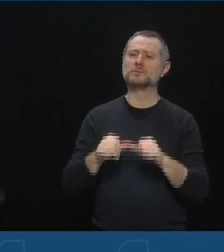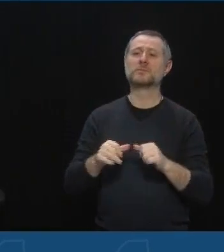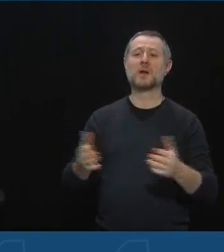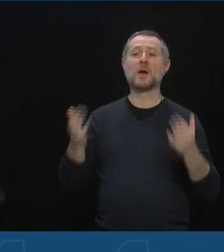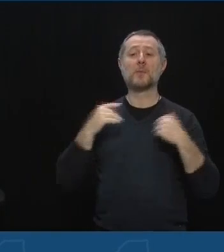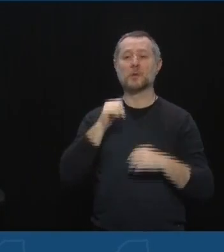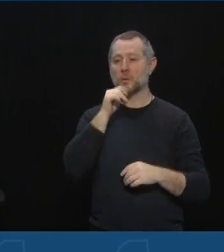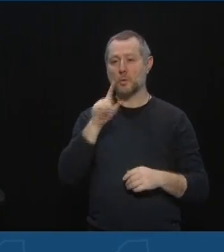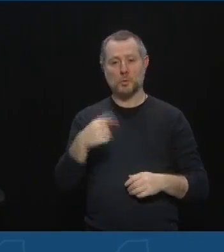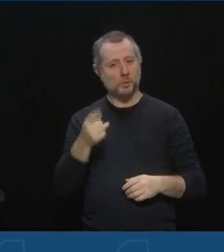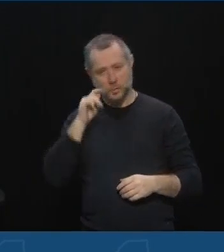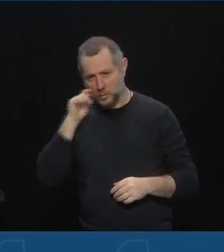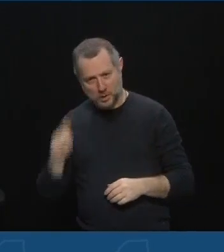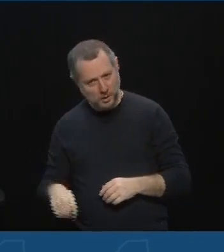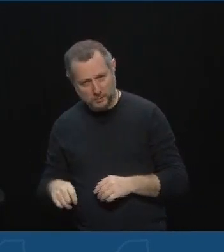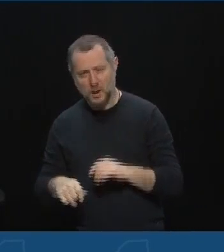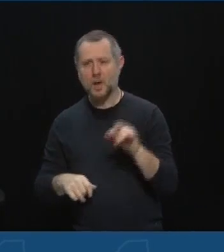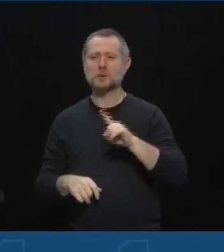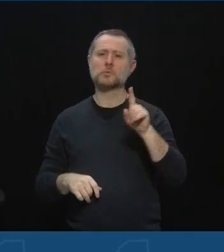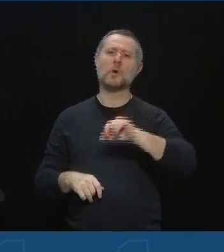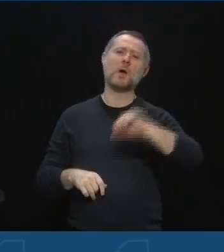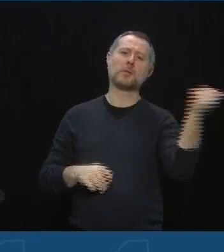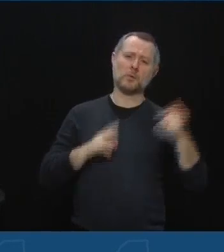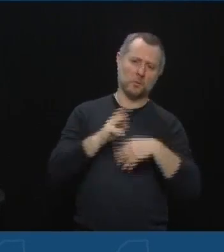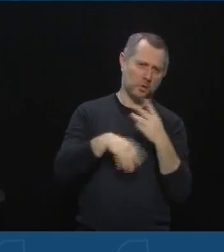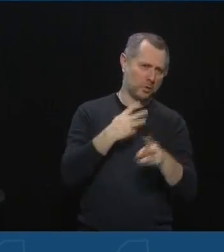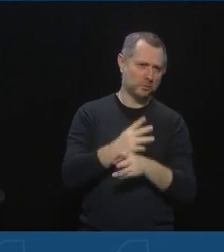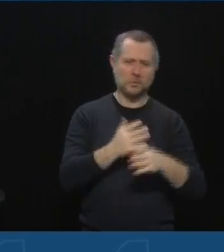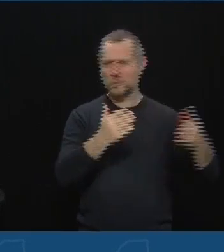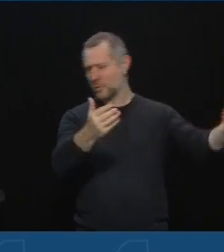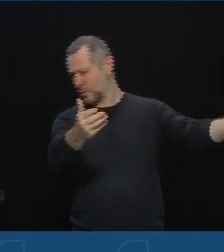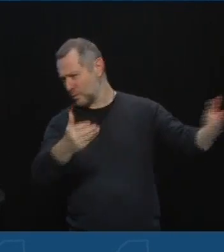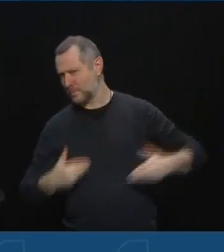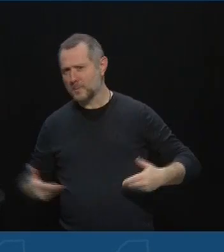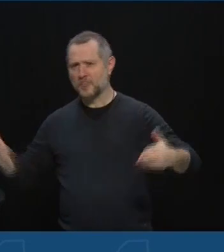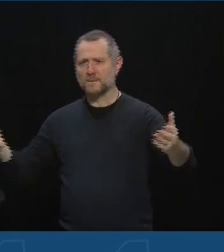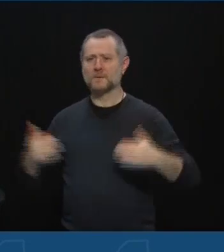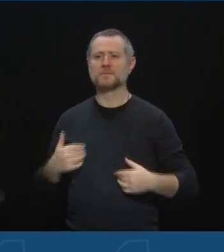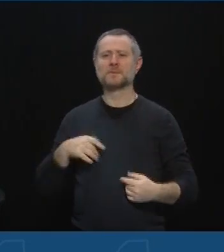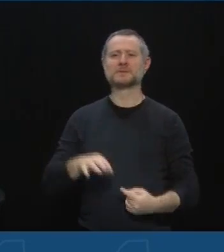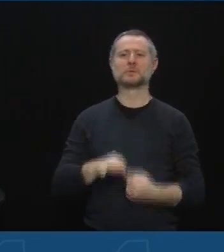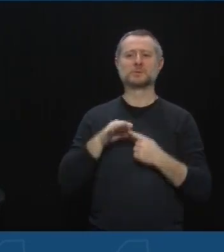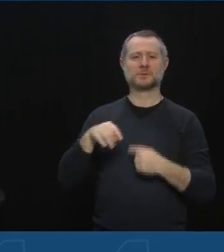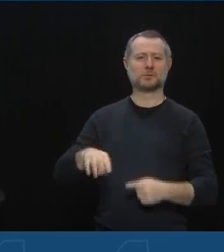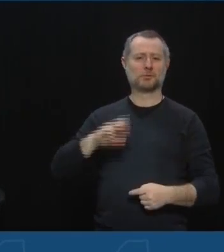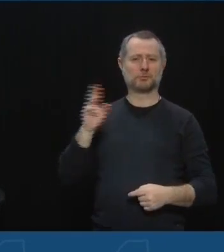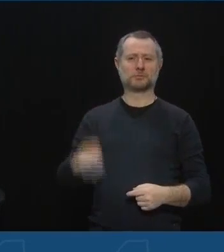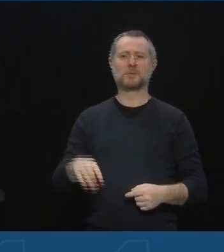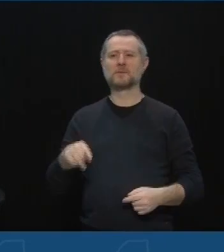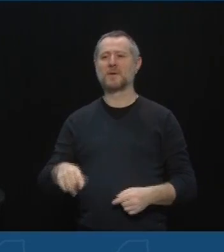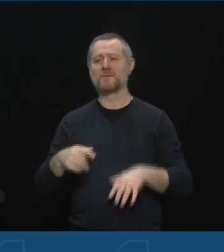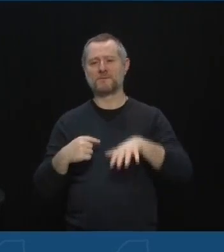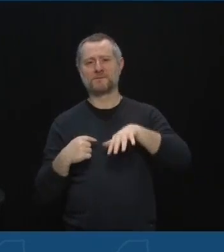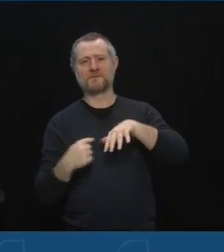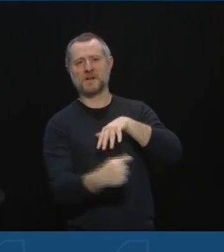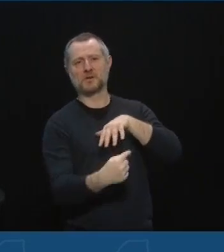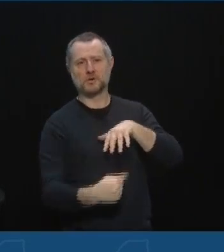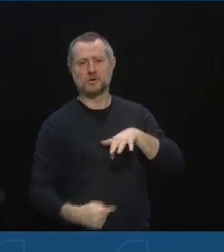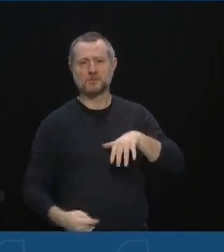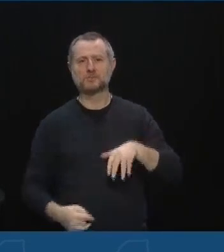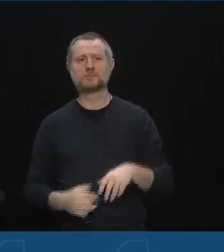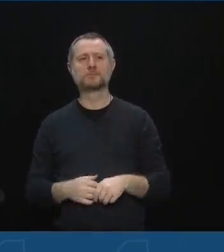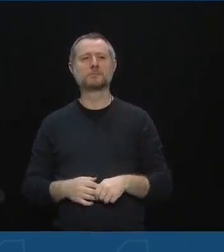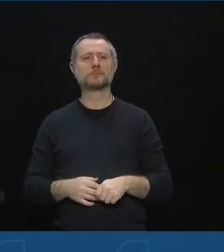Ukraine when they're able to come here, but from all over the world. And that is what makes us so unique here in Rochester and the Finger Lakes area. So here's some areas that